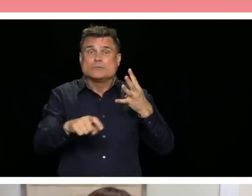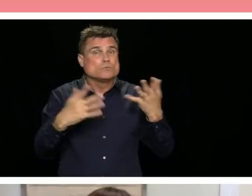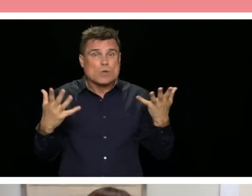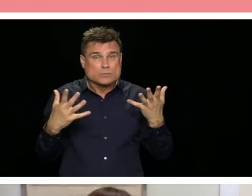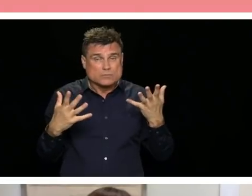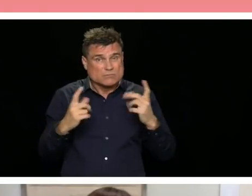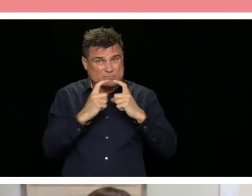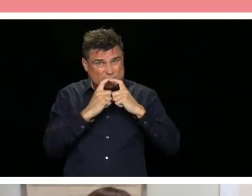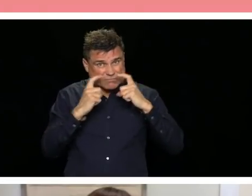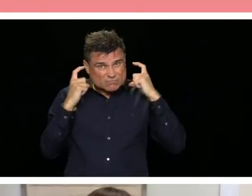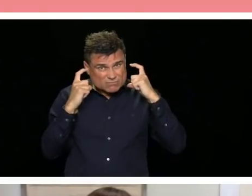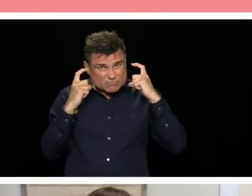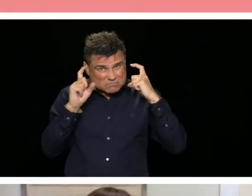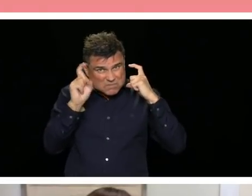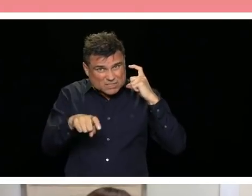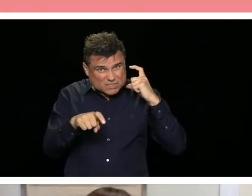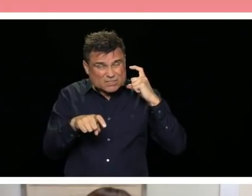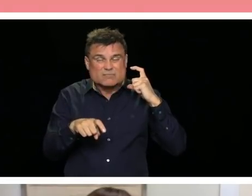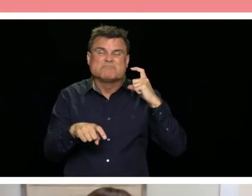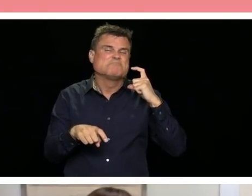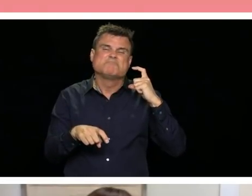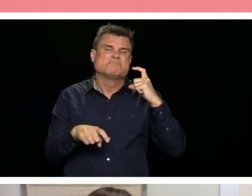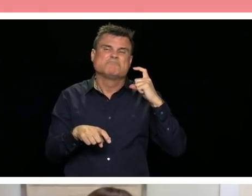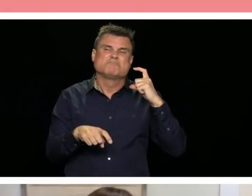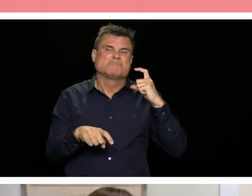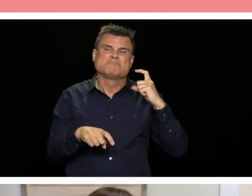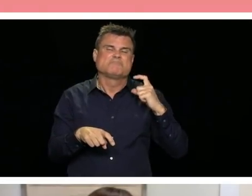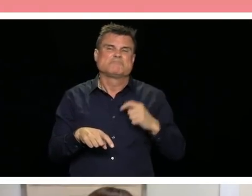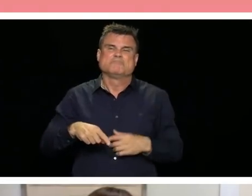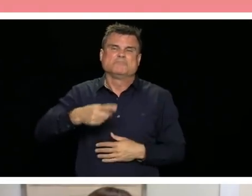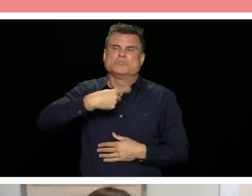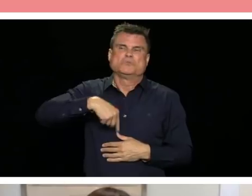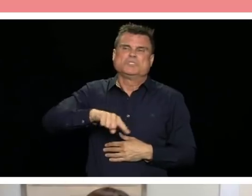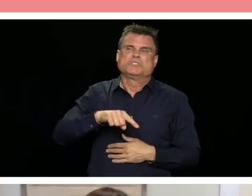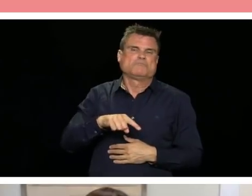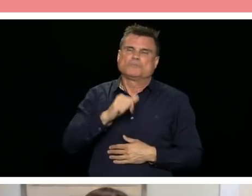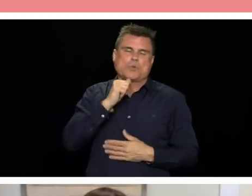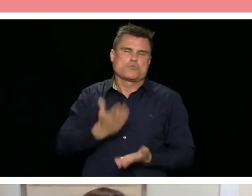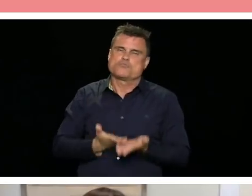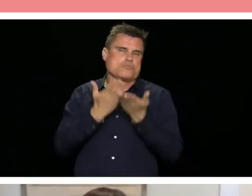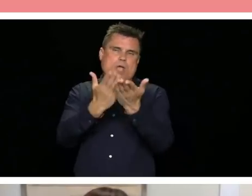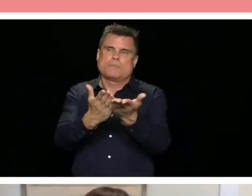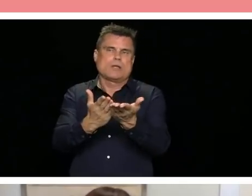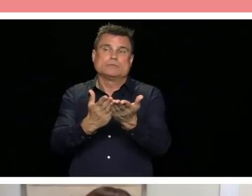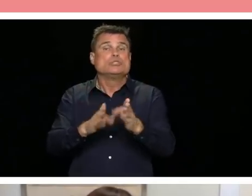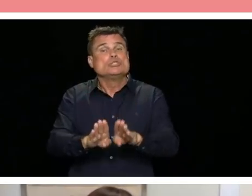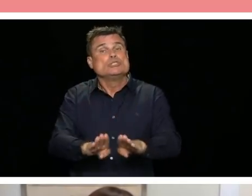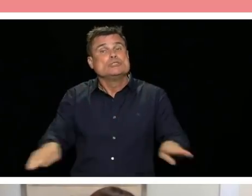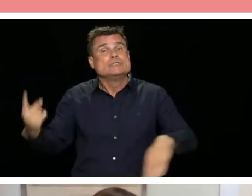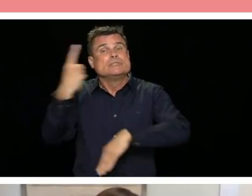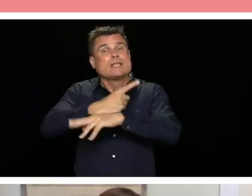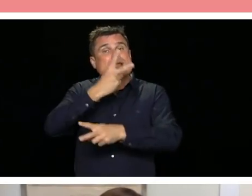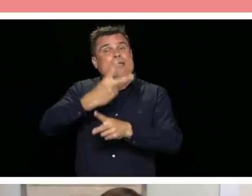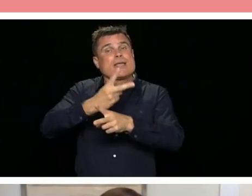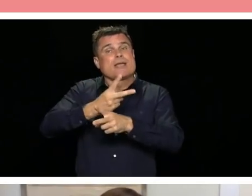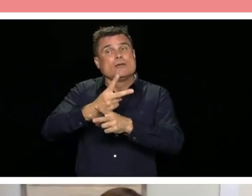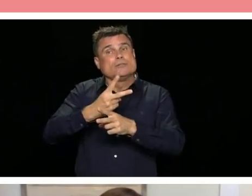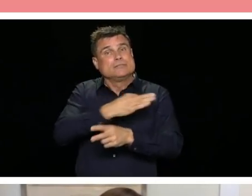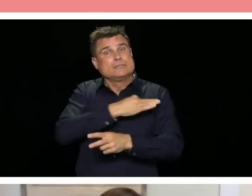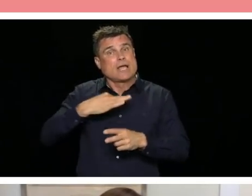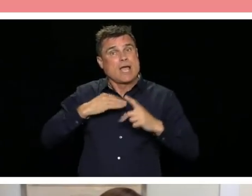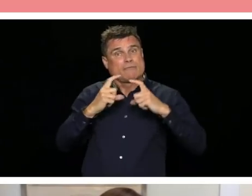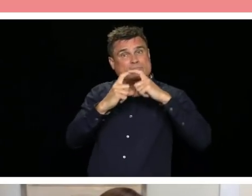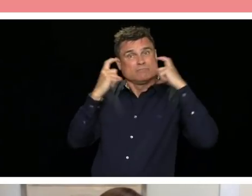wear non-medical masks in that setting, though we certainly aren't going to keep people from wearing